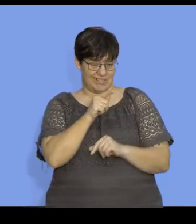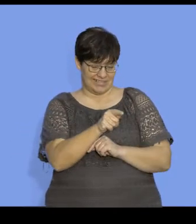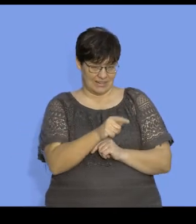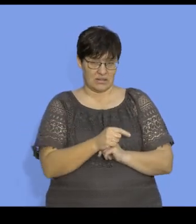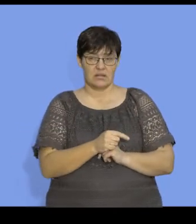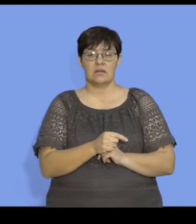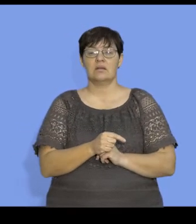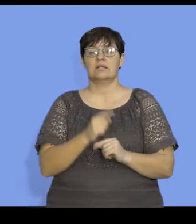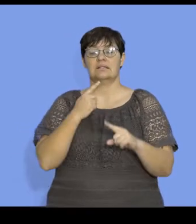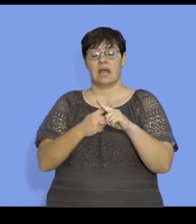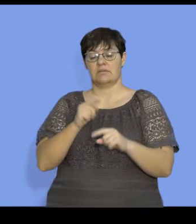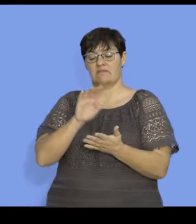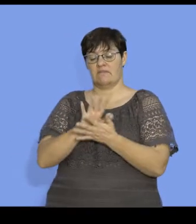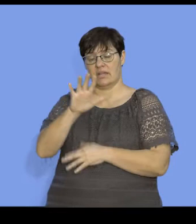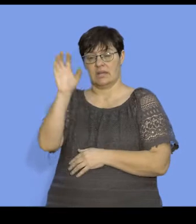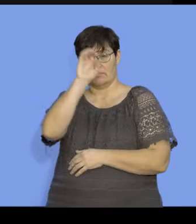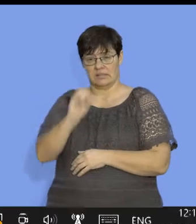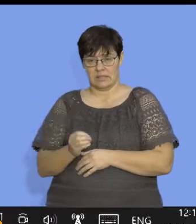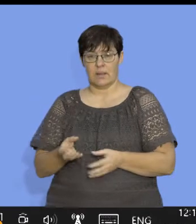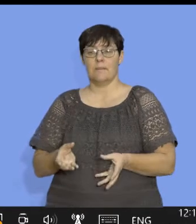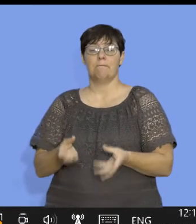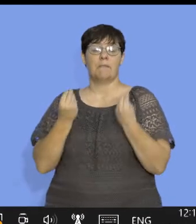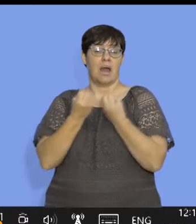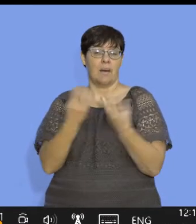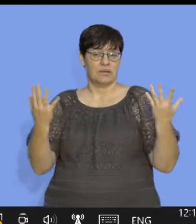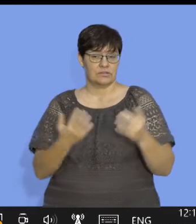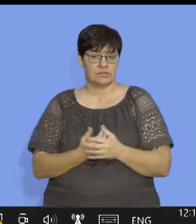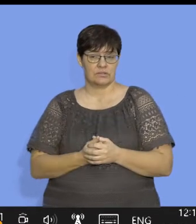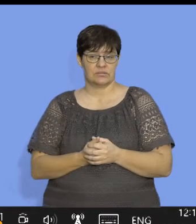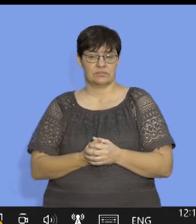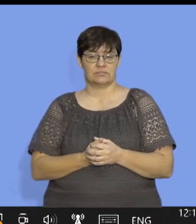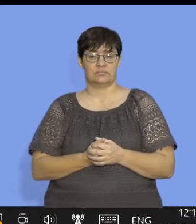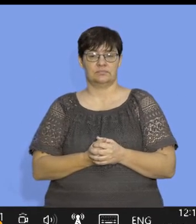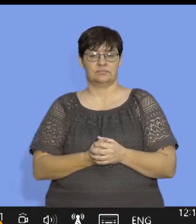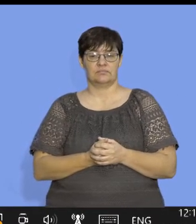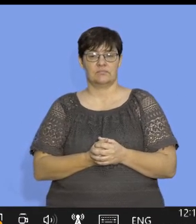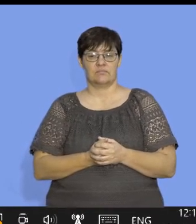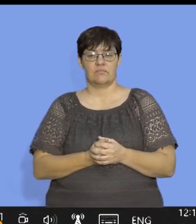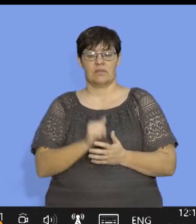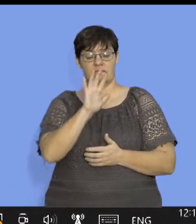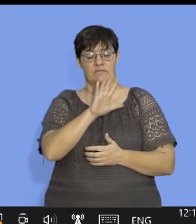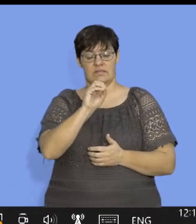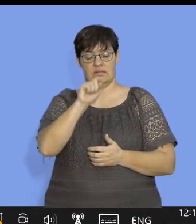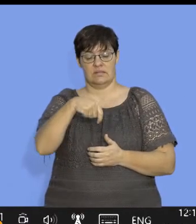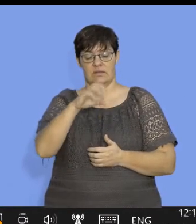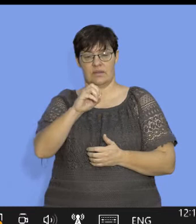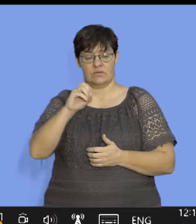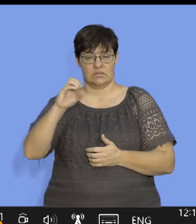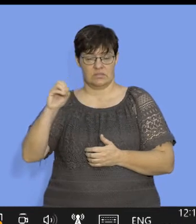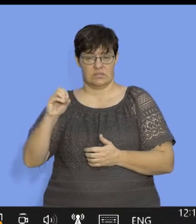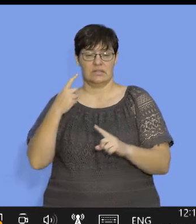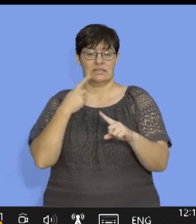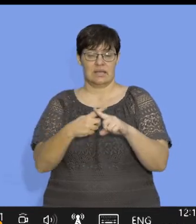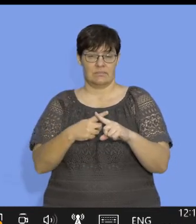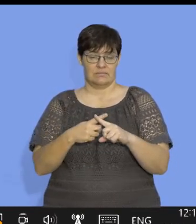times the 15% will give you, let's do that, 50,000